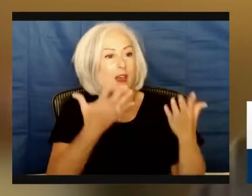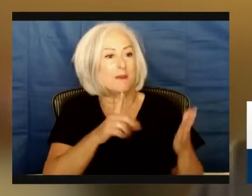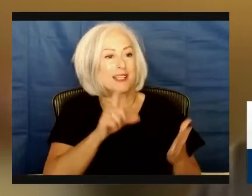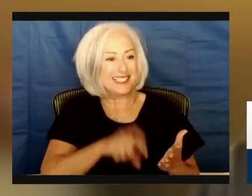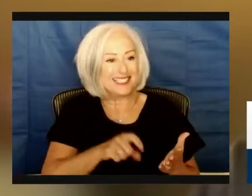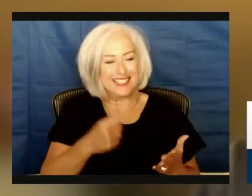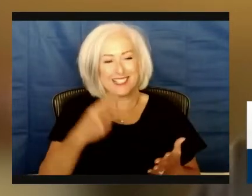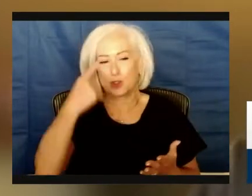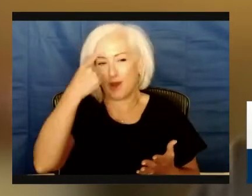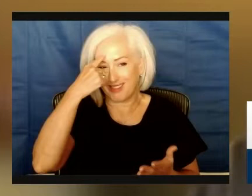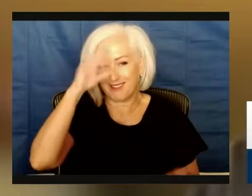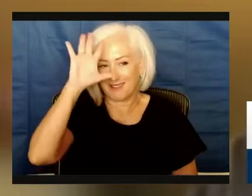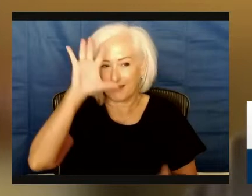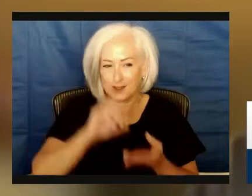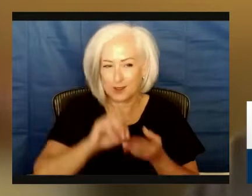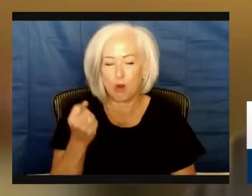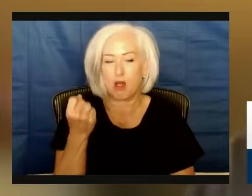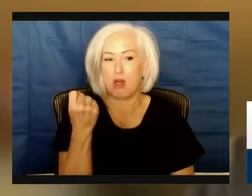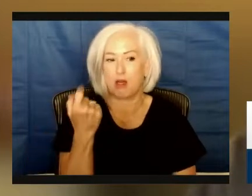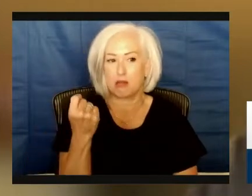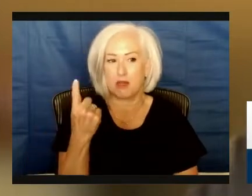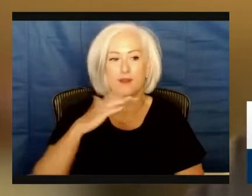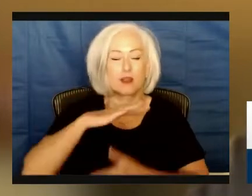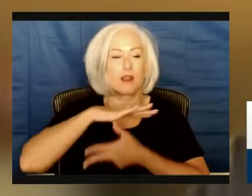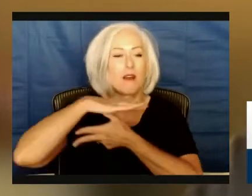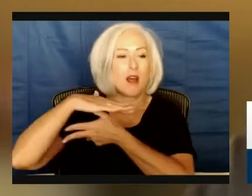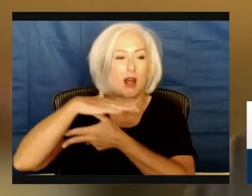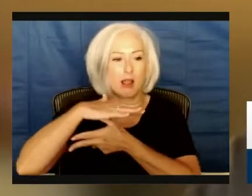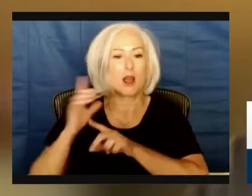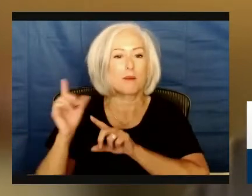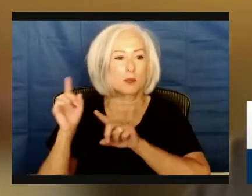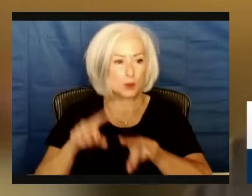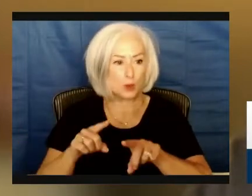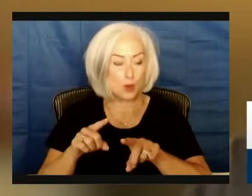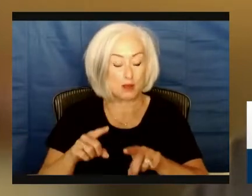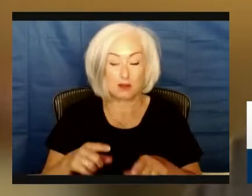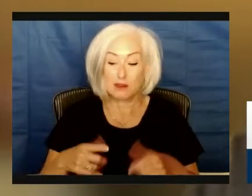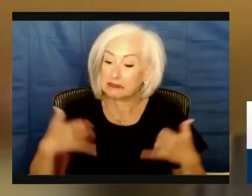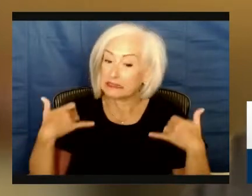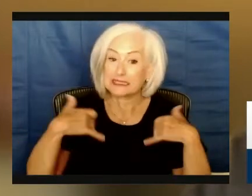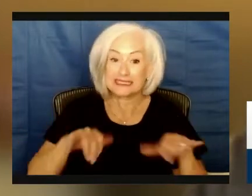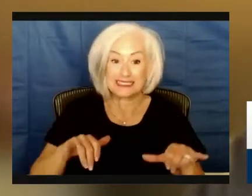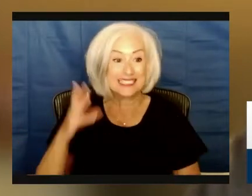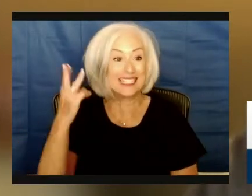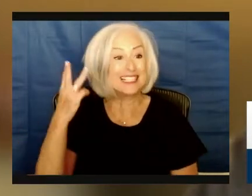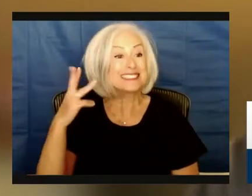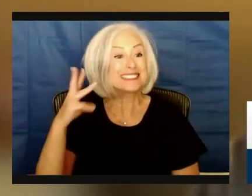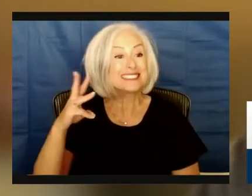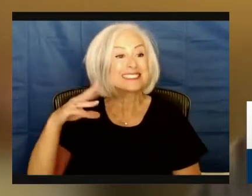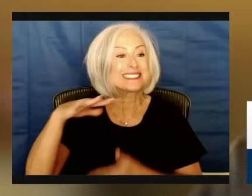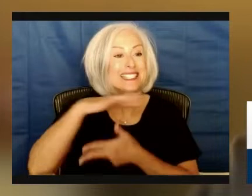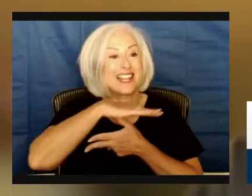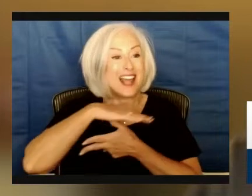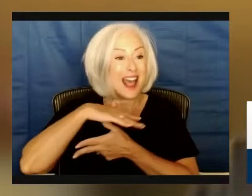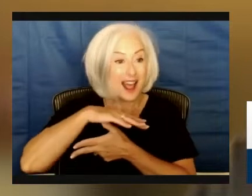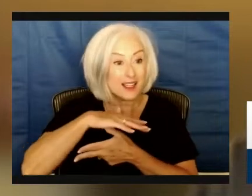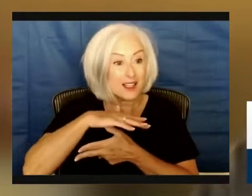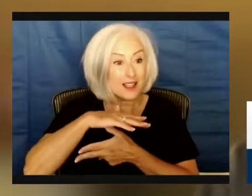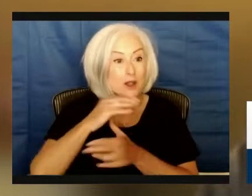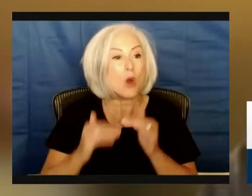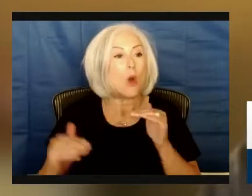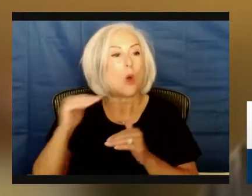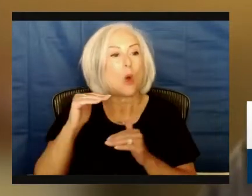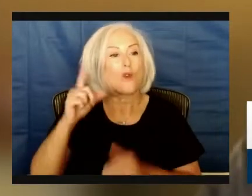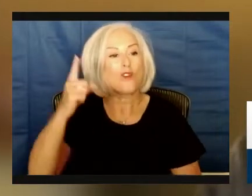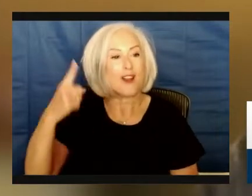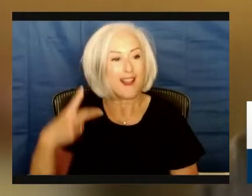actually responded to the scene, which is still the 16 helicopters on their way is more than half of the medical helicopters in the state of Missouri heading